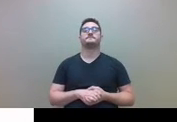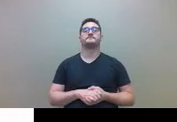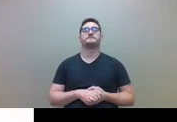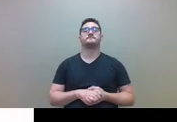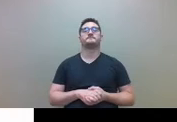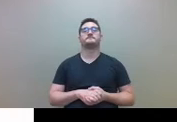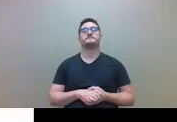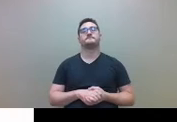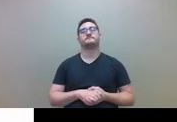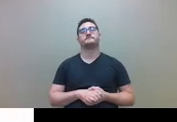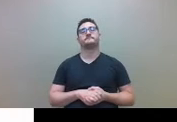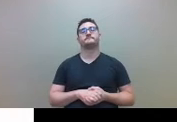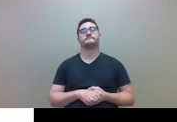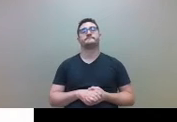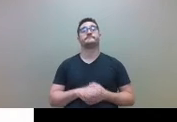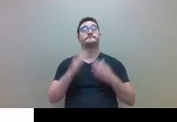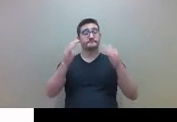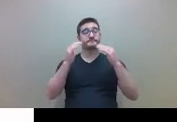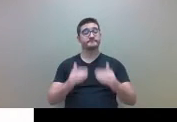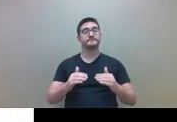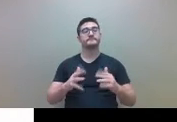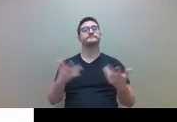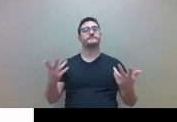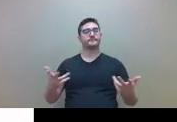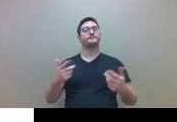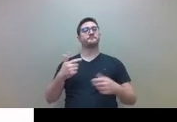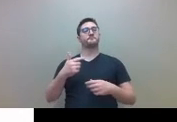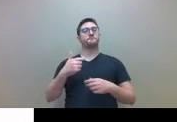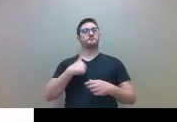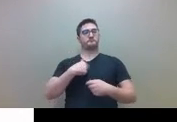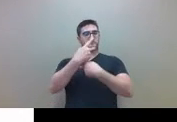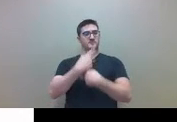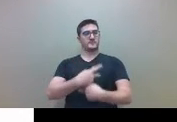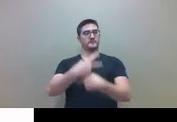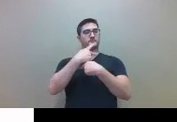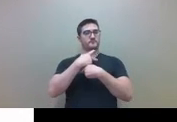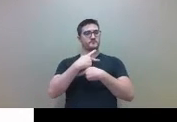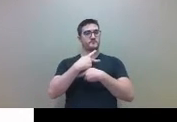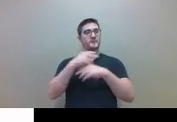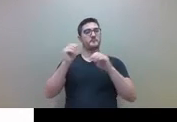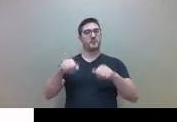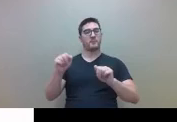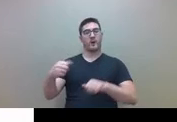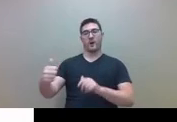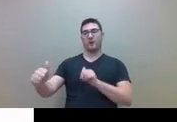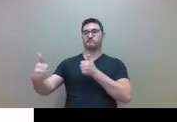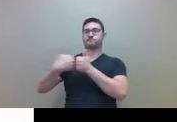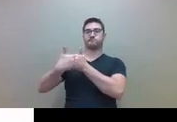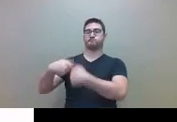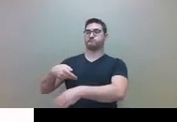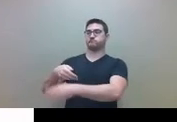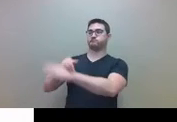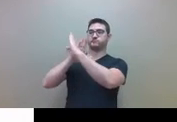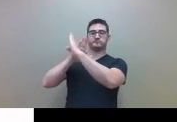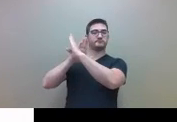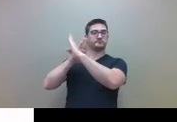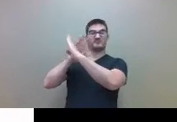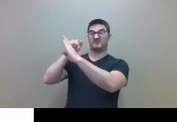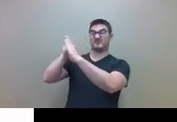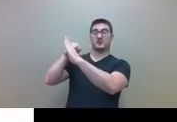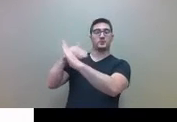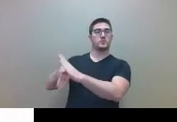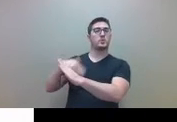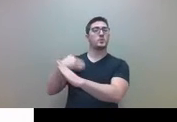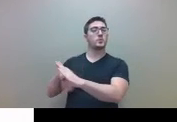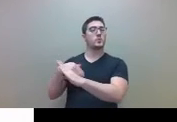So here we come to the barriers for caregivers, which again can lead to excessive stress when we're not